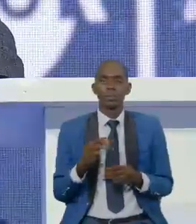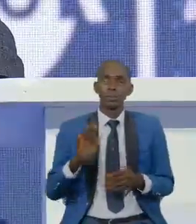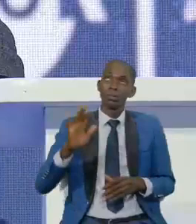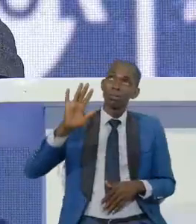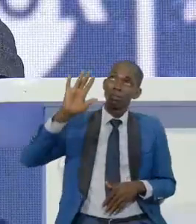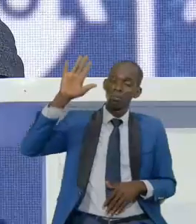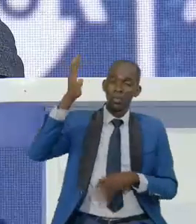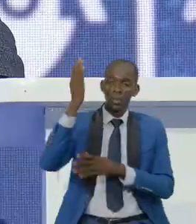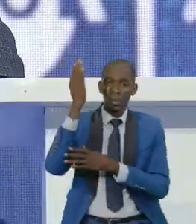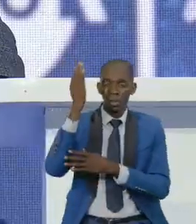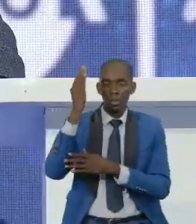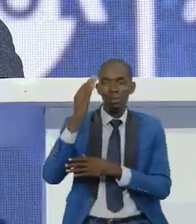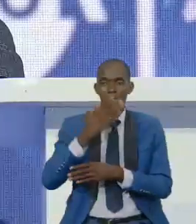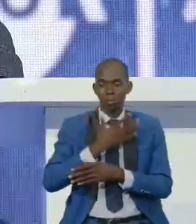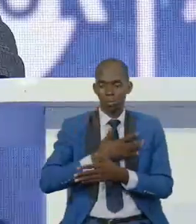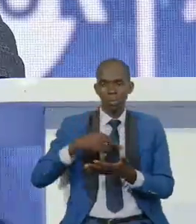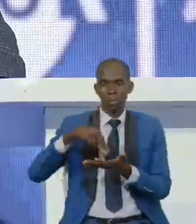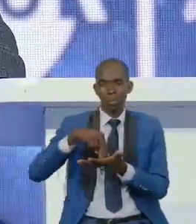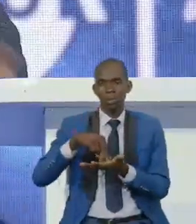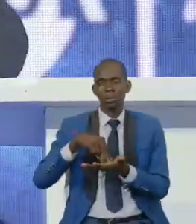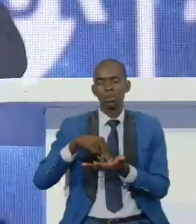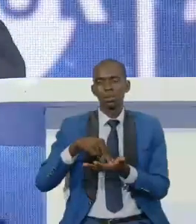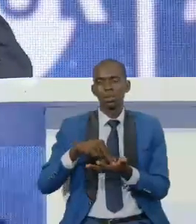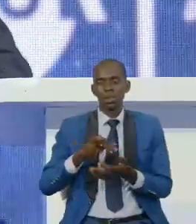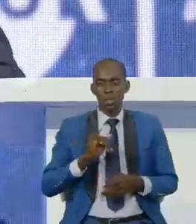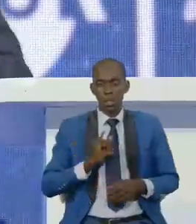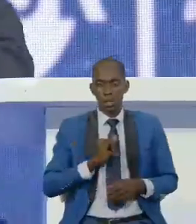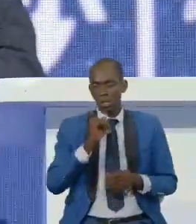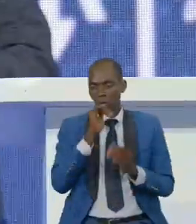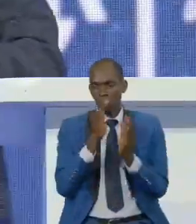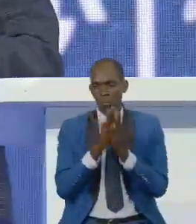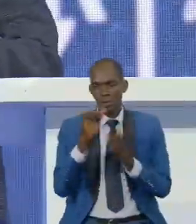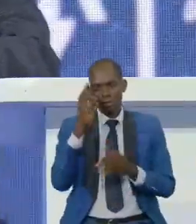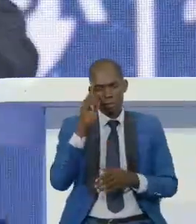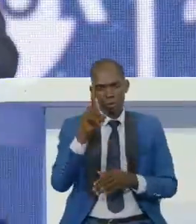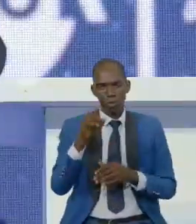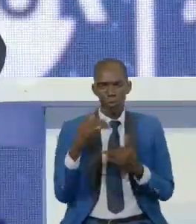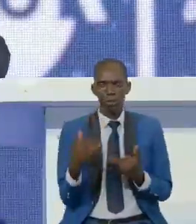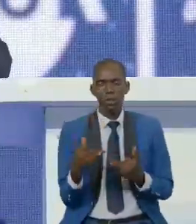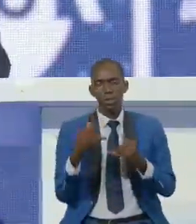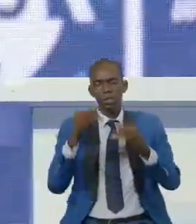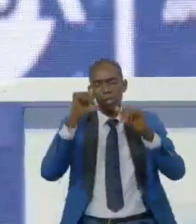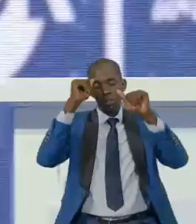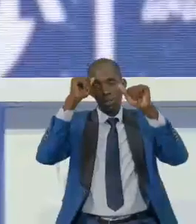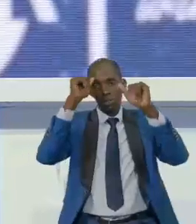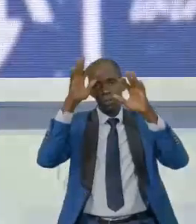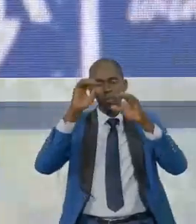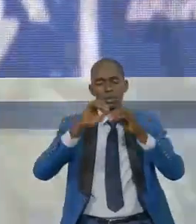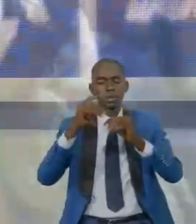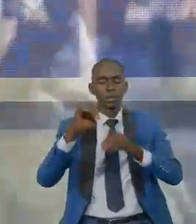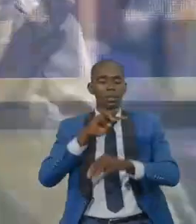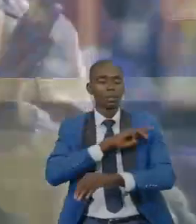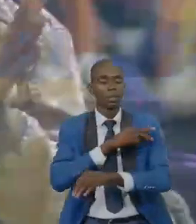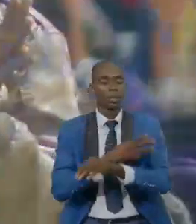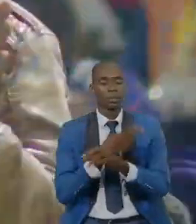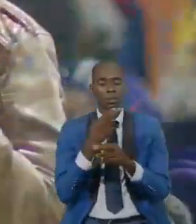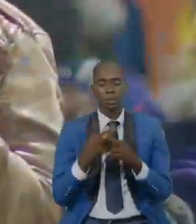up. I'm praying for you now. Father, in the mighty name of